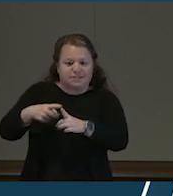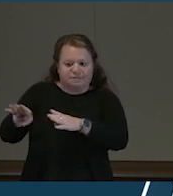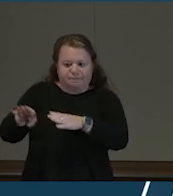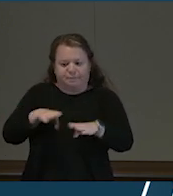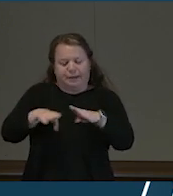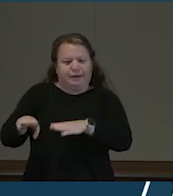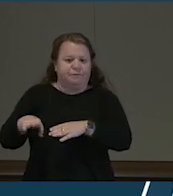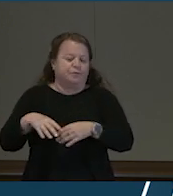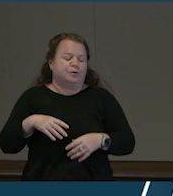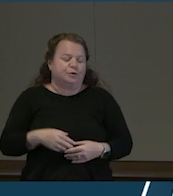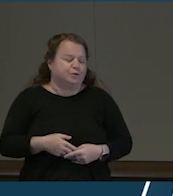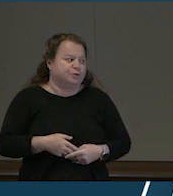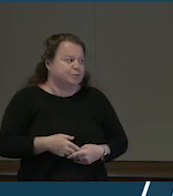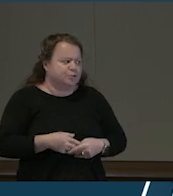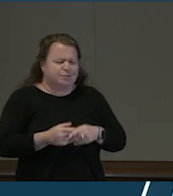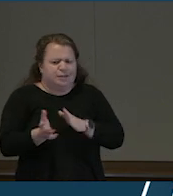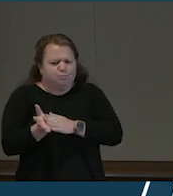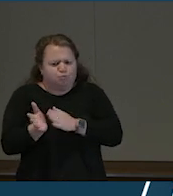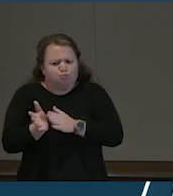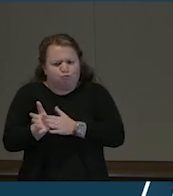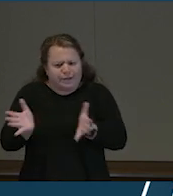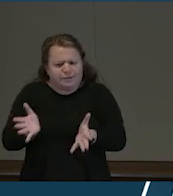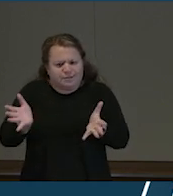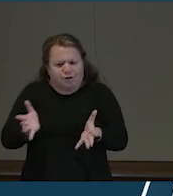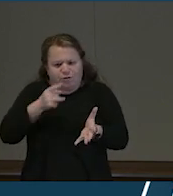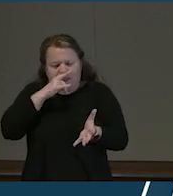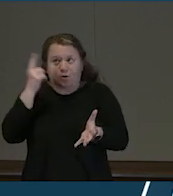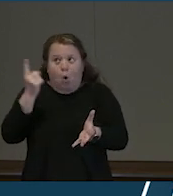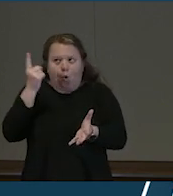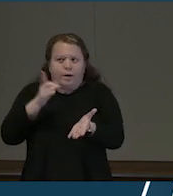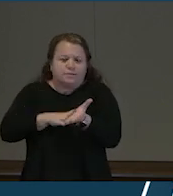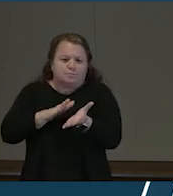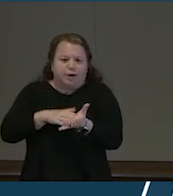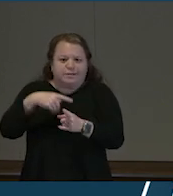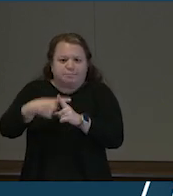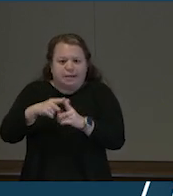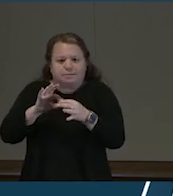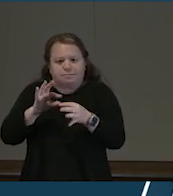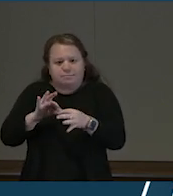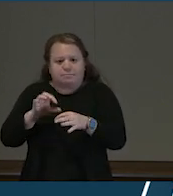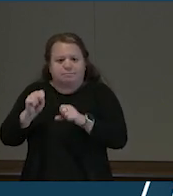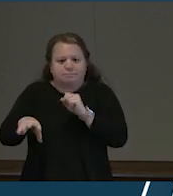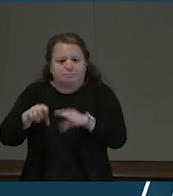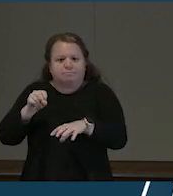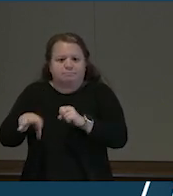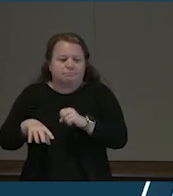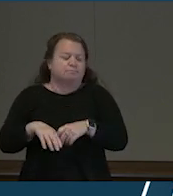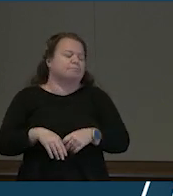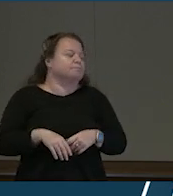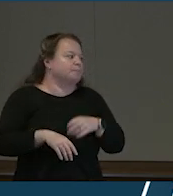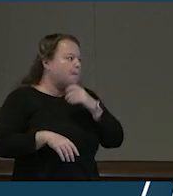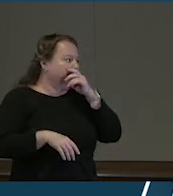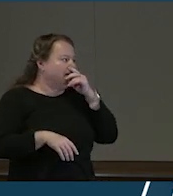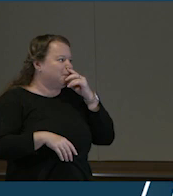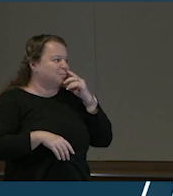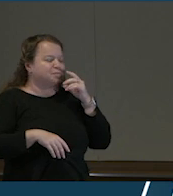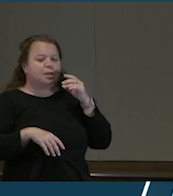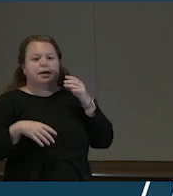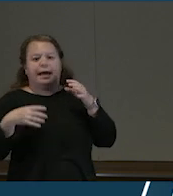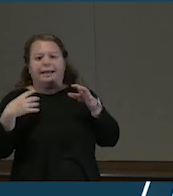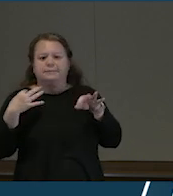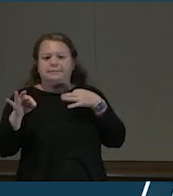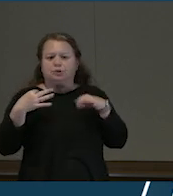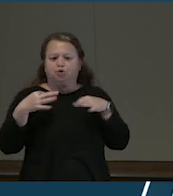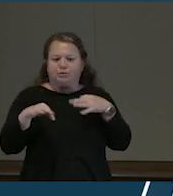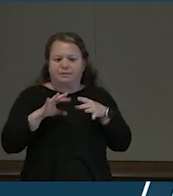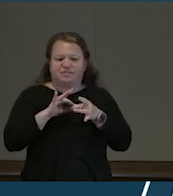behaviors they're showing and praising them. Always praising positive, creative ideas in our feedback, and descriptive commenting.